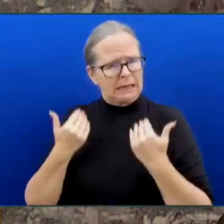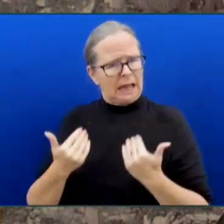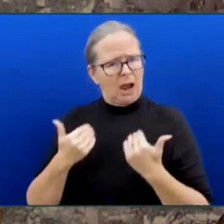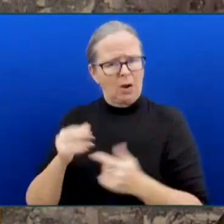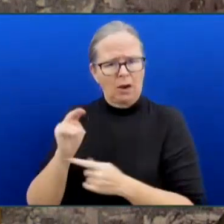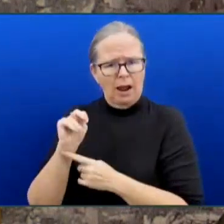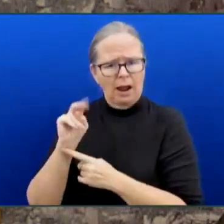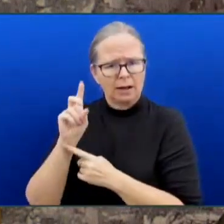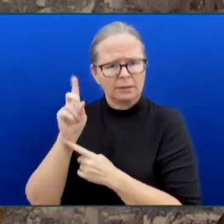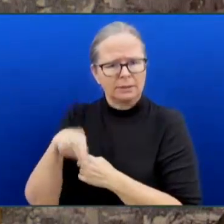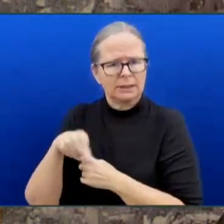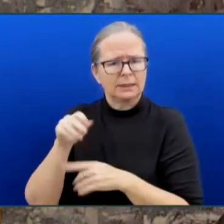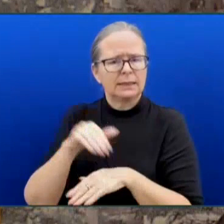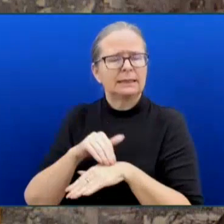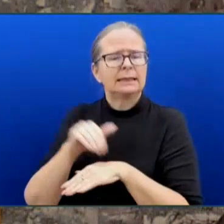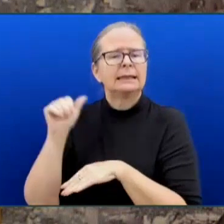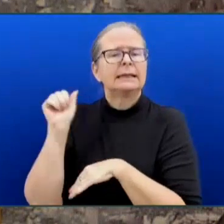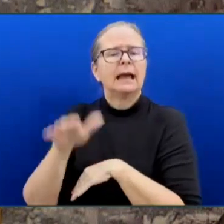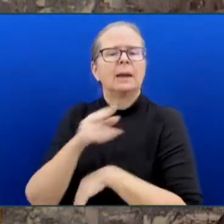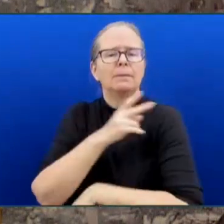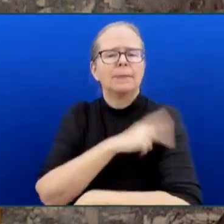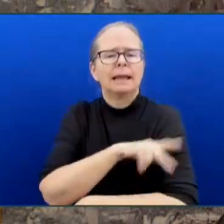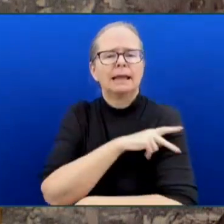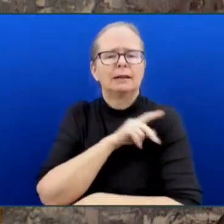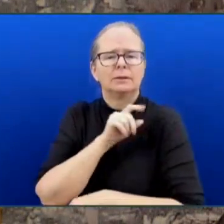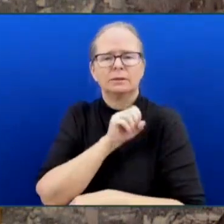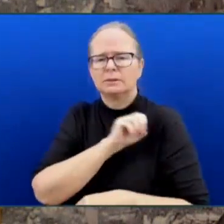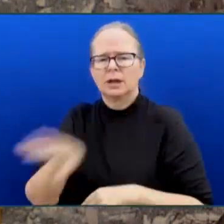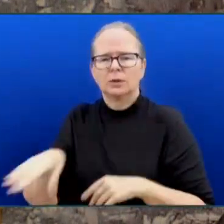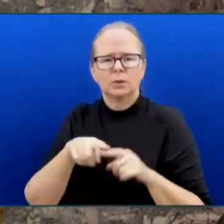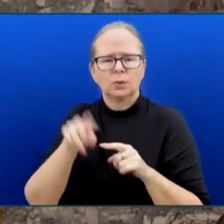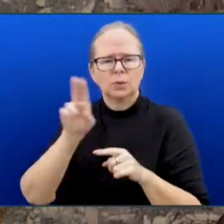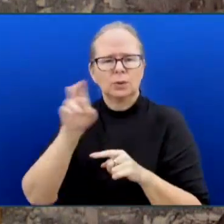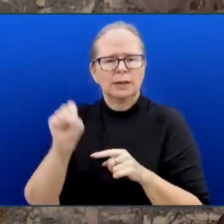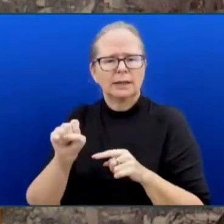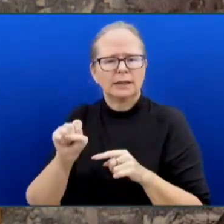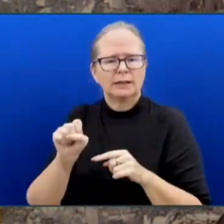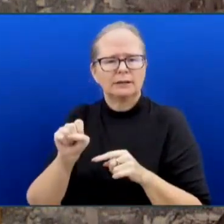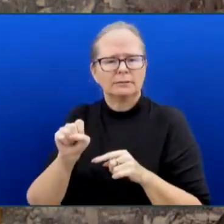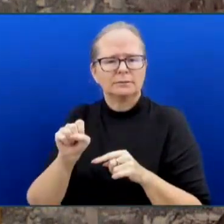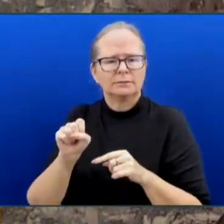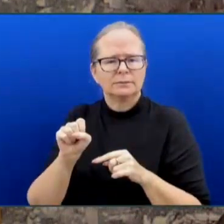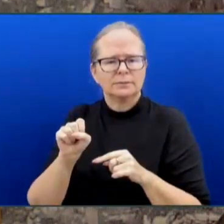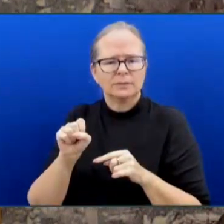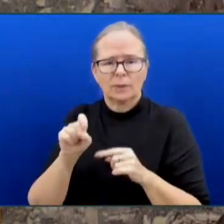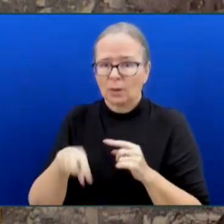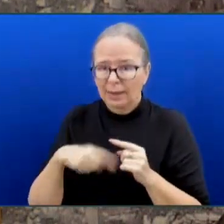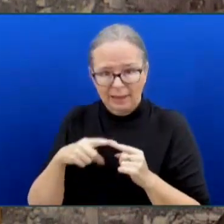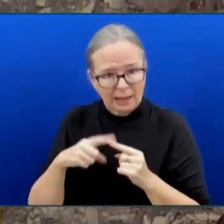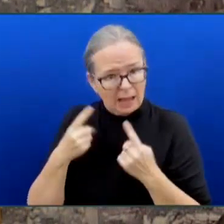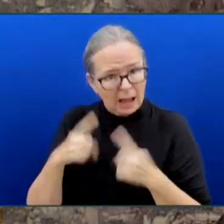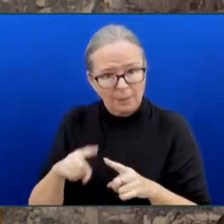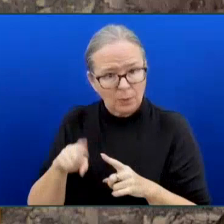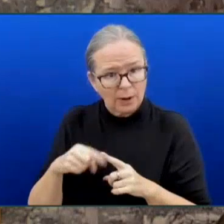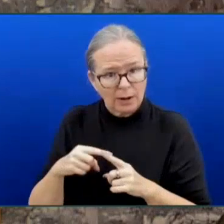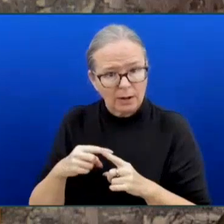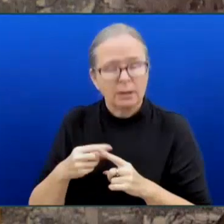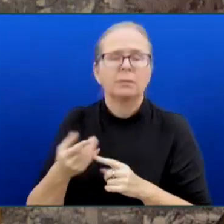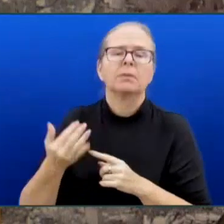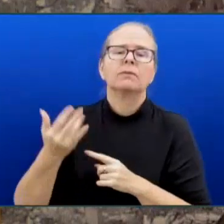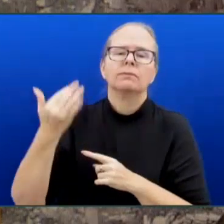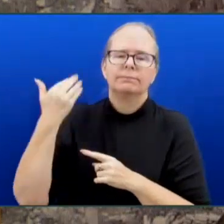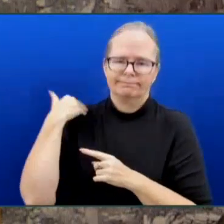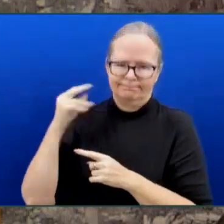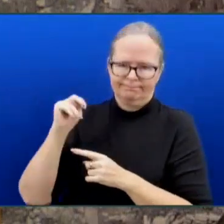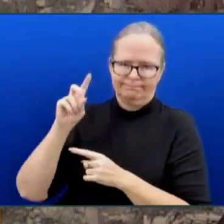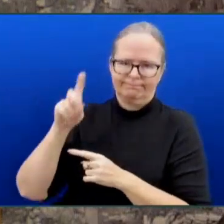treatment, something we haven't seen since the last time the NDP was in power in the 1990s. But the daily